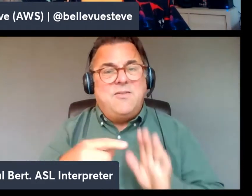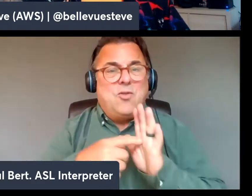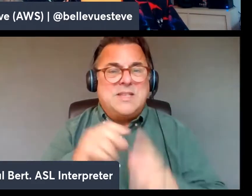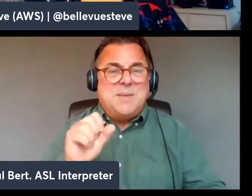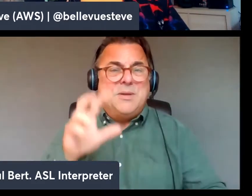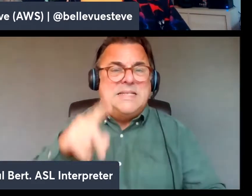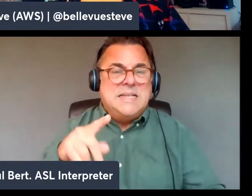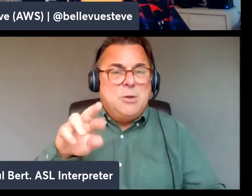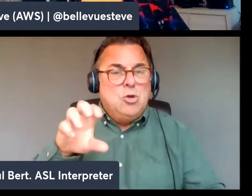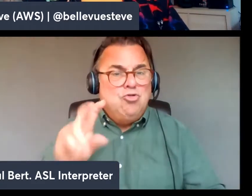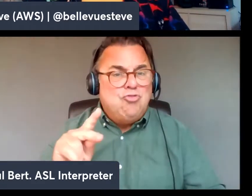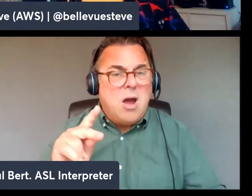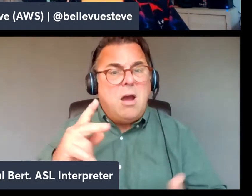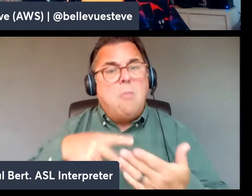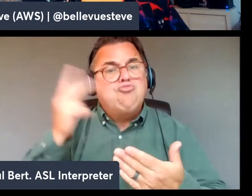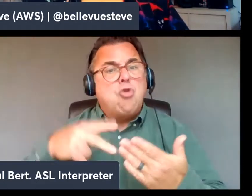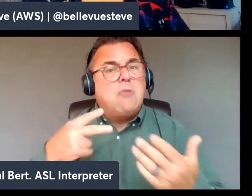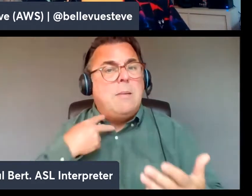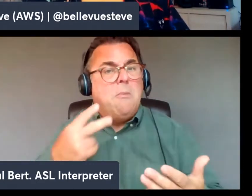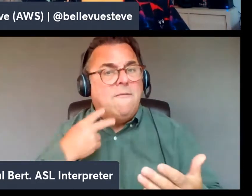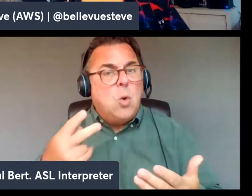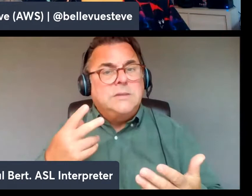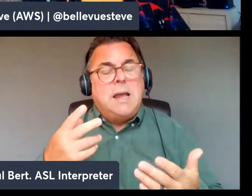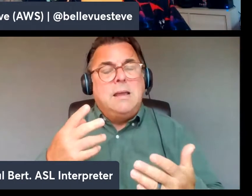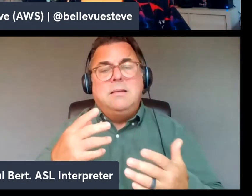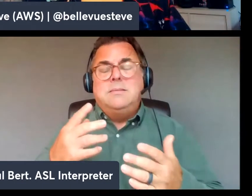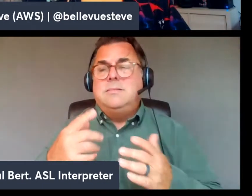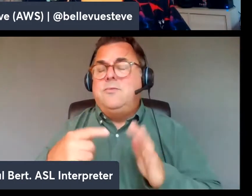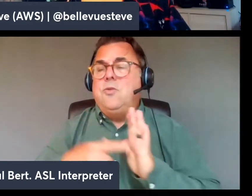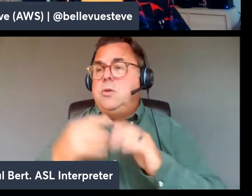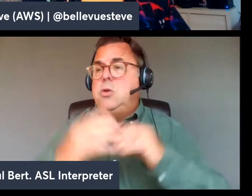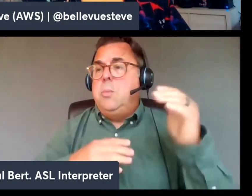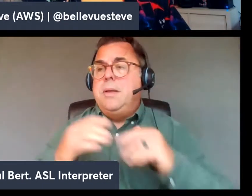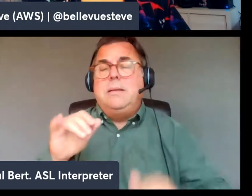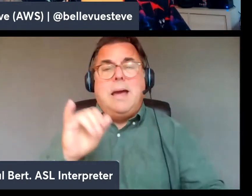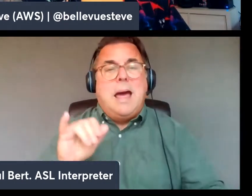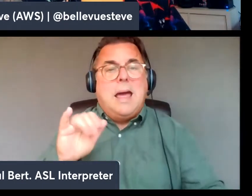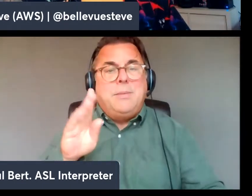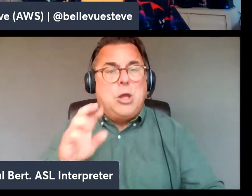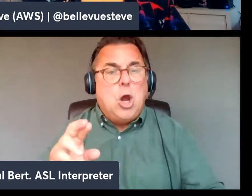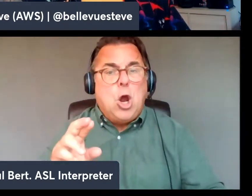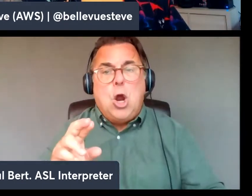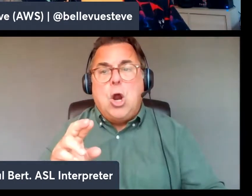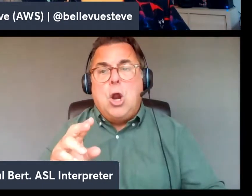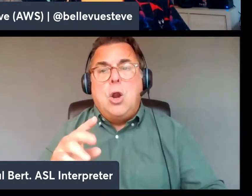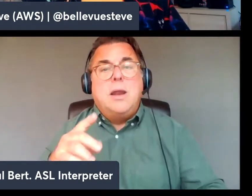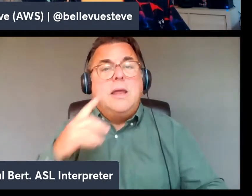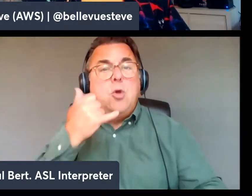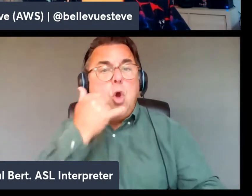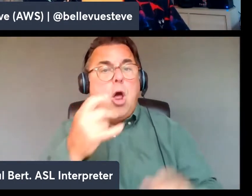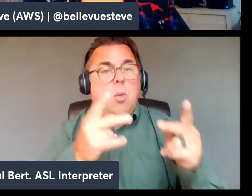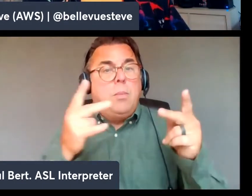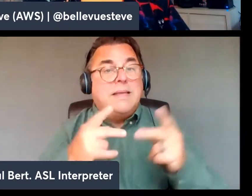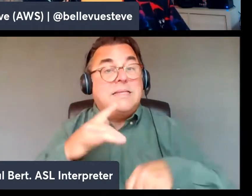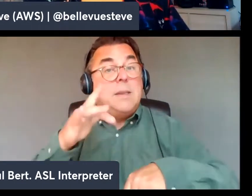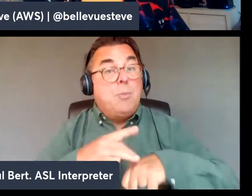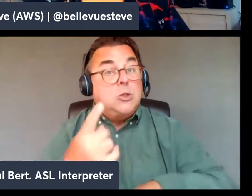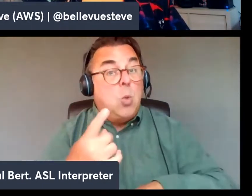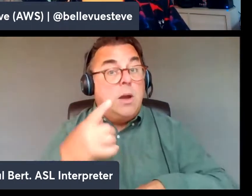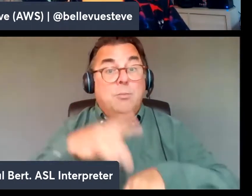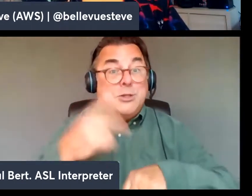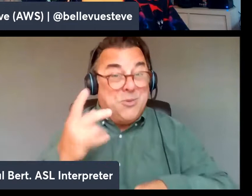or programmable voice. So building like an IVR, like, you know, when you call into places and it says press one for this,